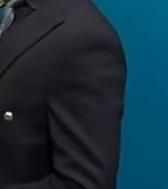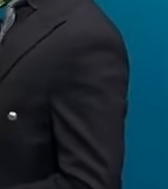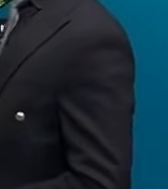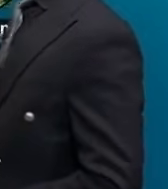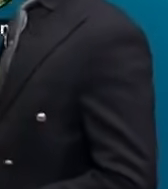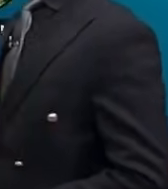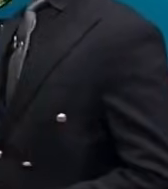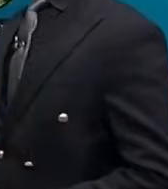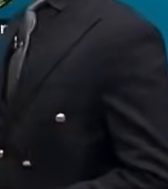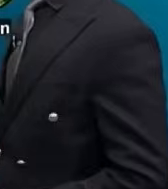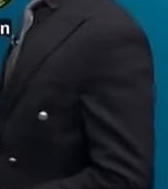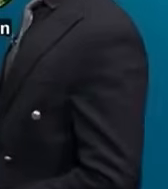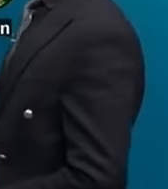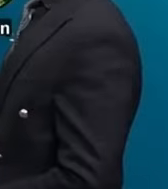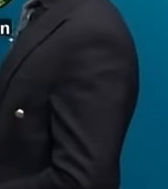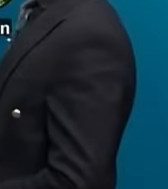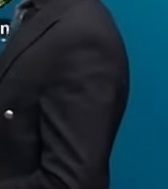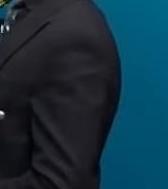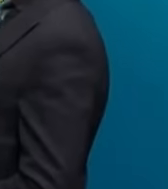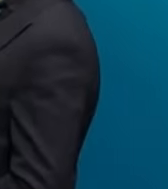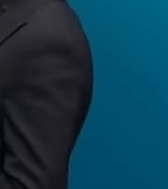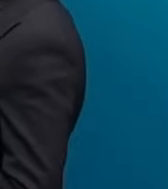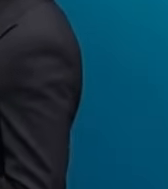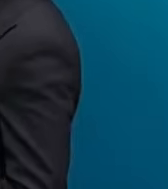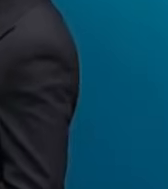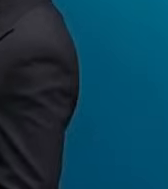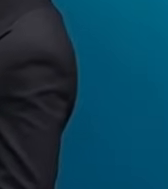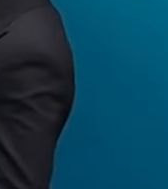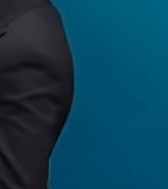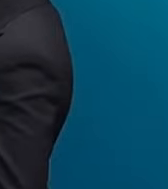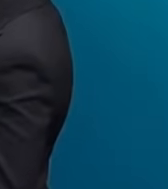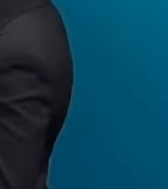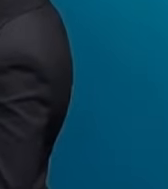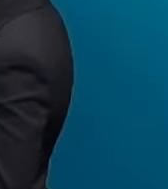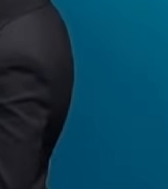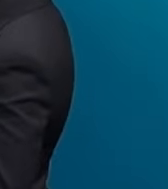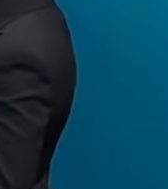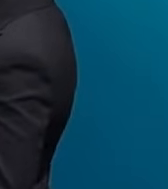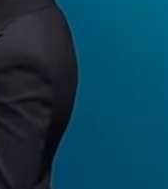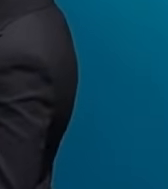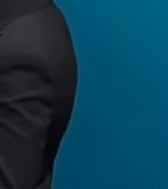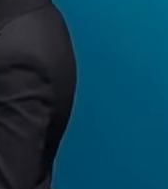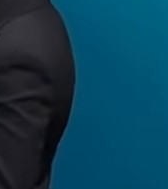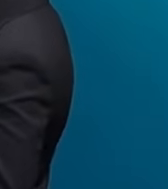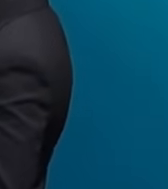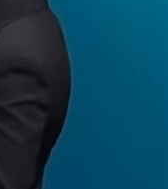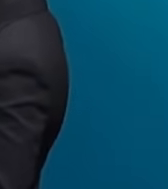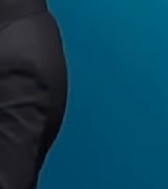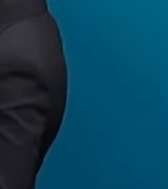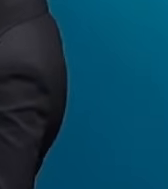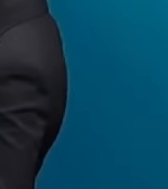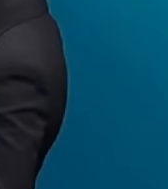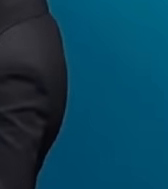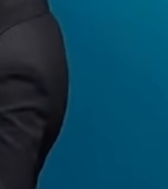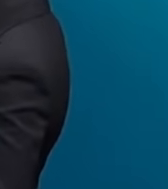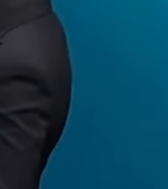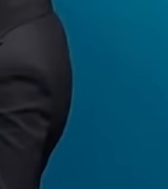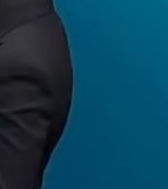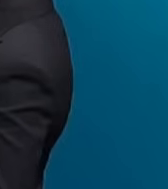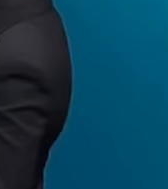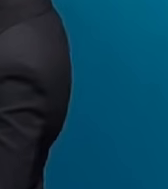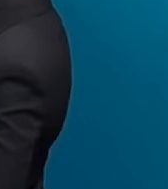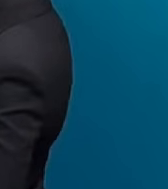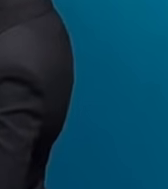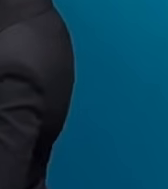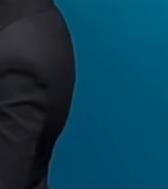tlišitšago ke bakakanyo ya boso ka Afrika Borwa ba re bontšha ka dikgonagalo tša lephotho la moya wa go fiša phišo e tseneletšego re lebetše yona lo ka kwa province ya Free